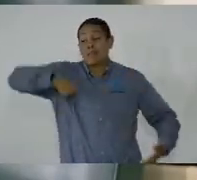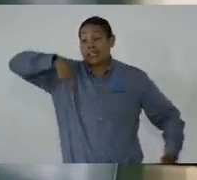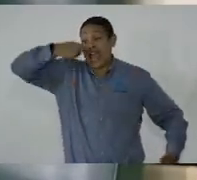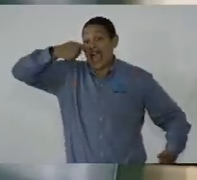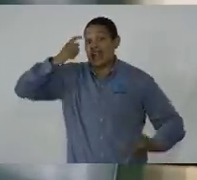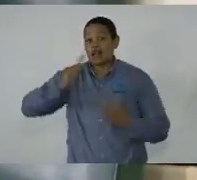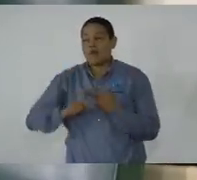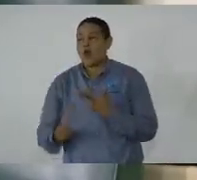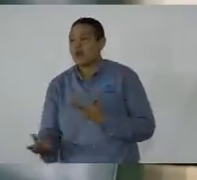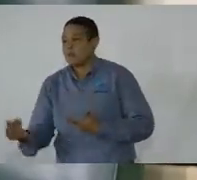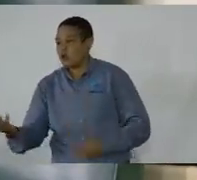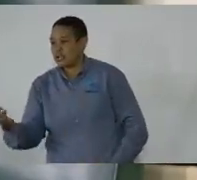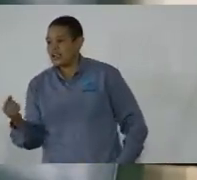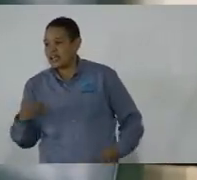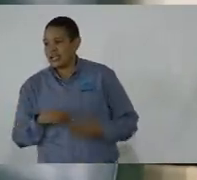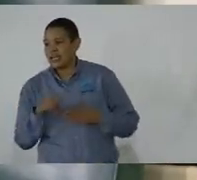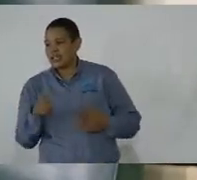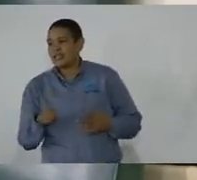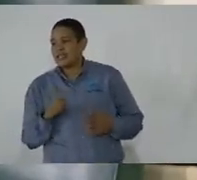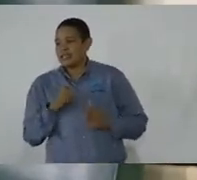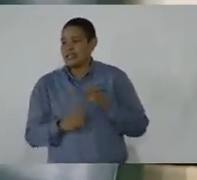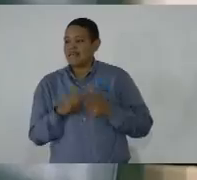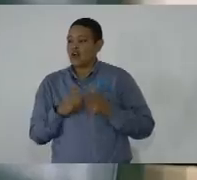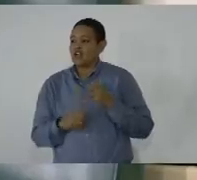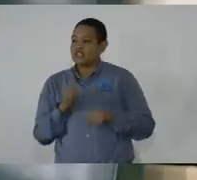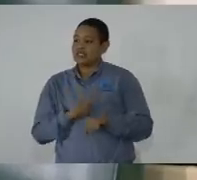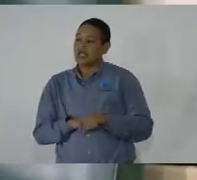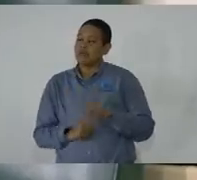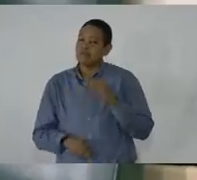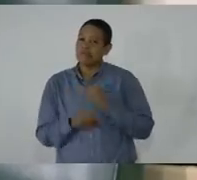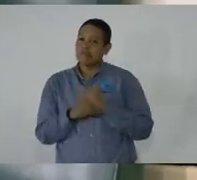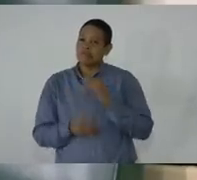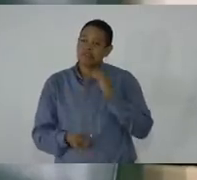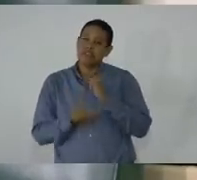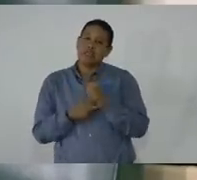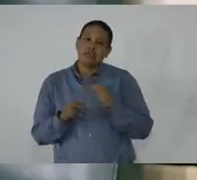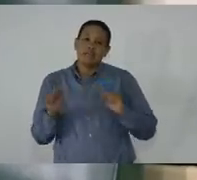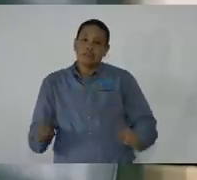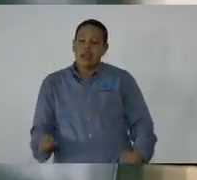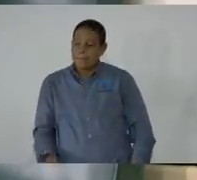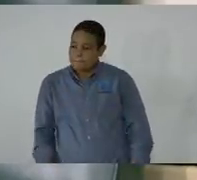and income in these very difficult times. Madam Speaker,